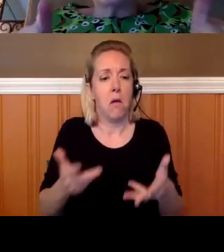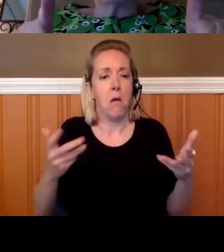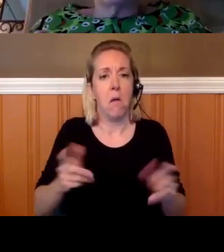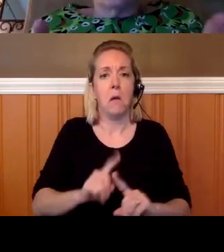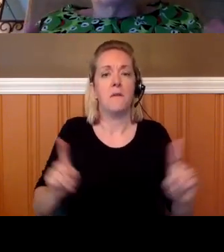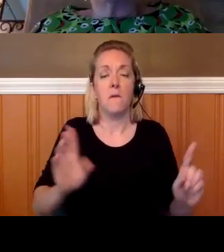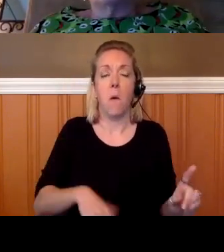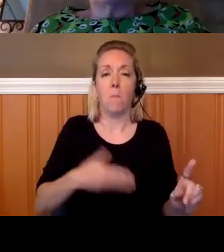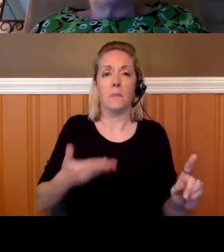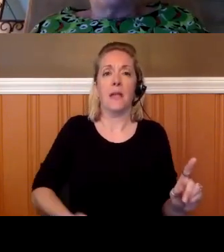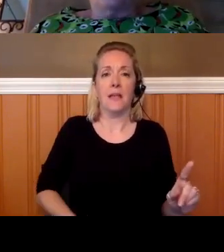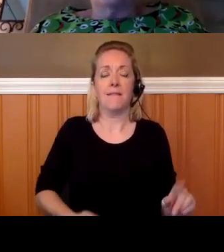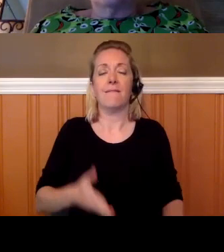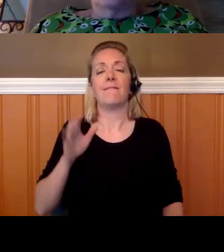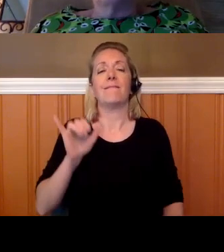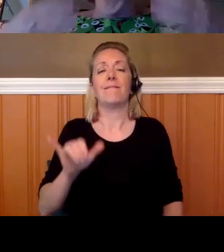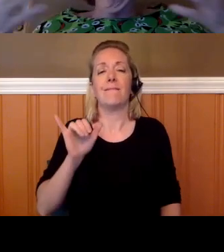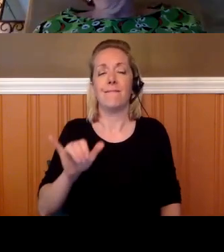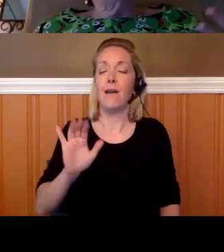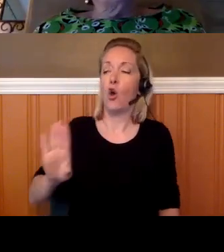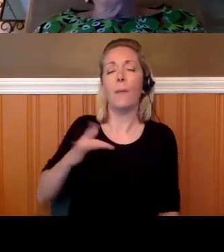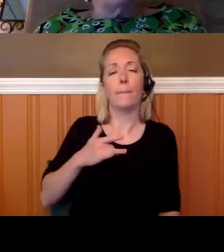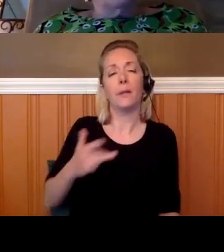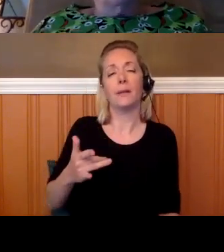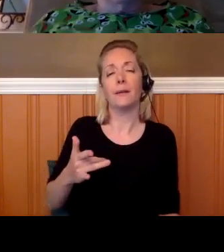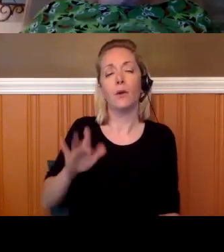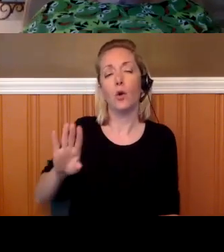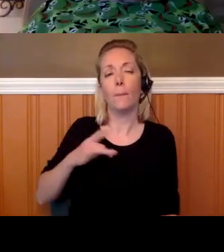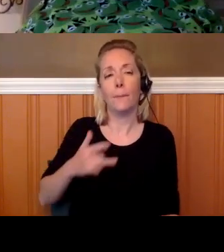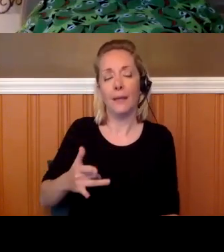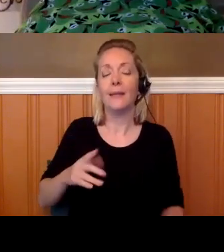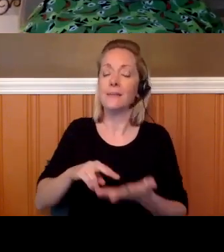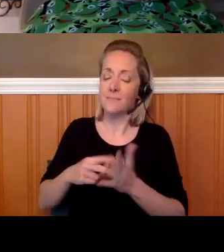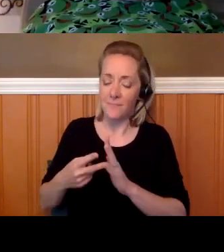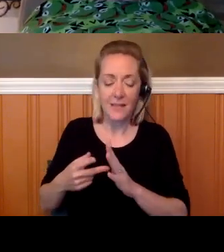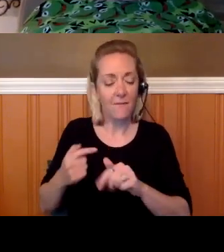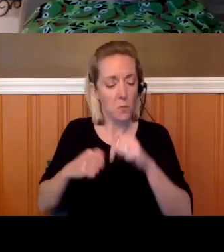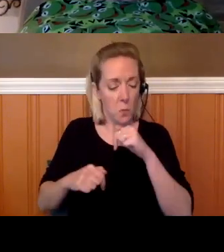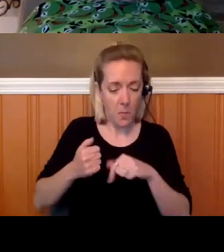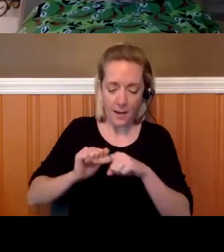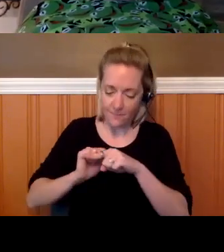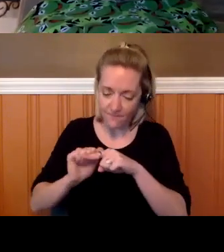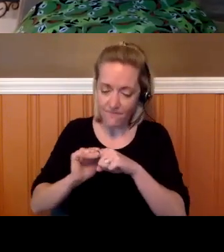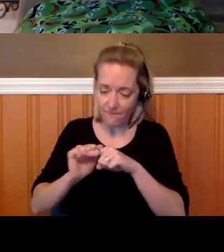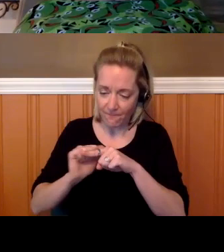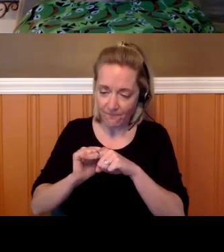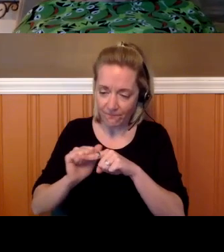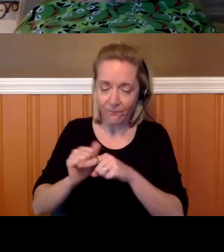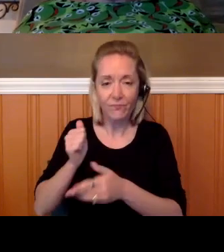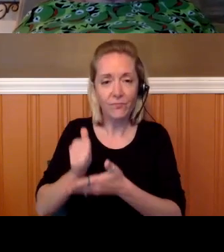way? So we just have to know that about her, and know that we have to keep working on teaching her how to